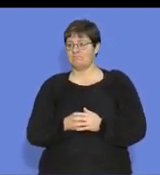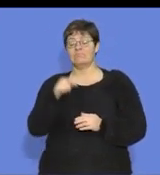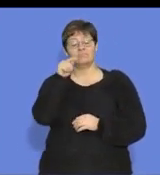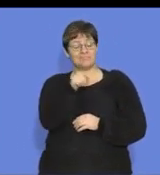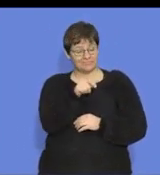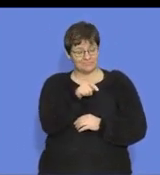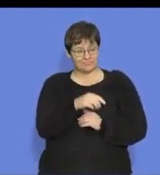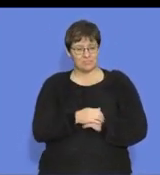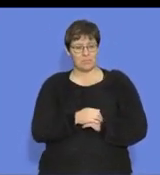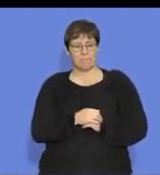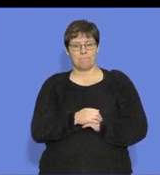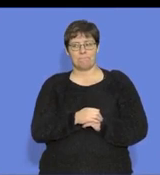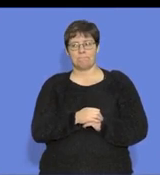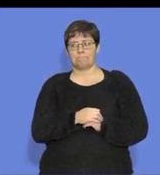are